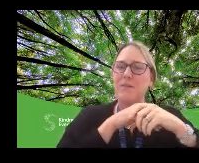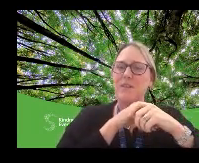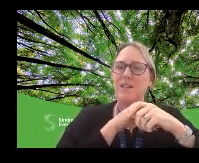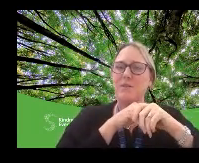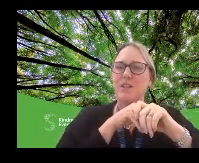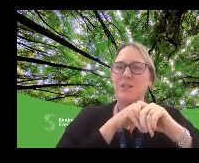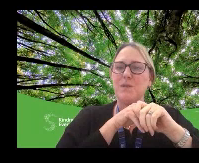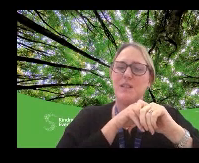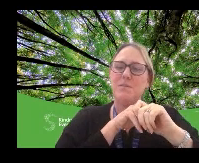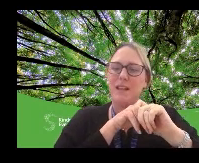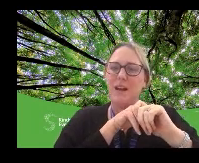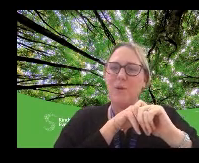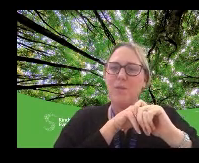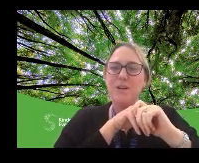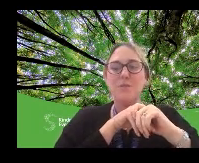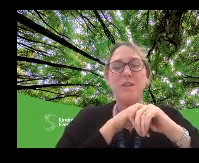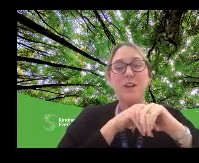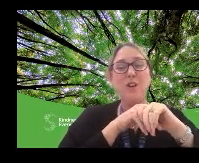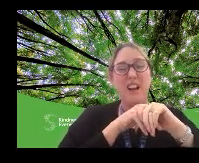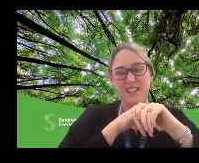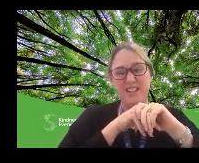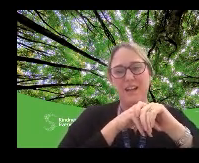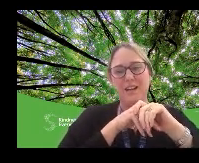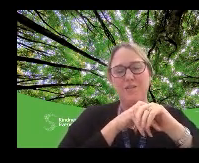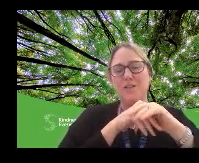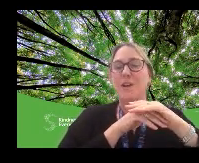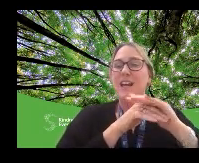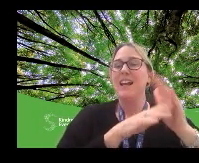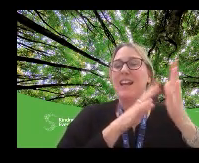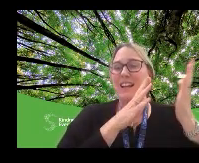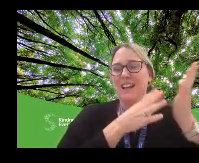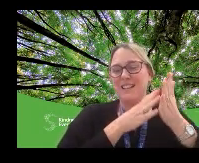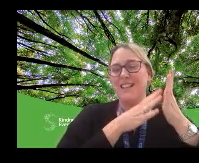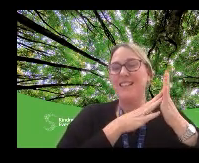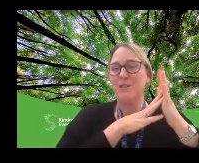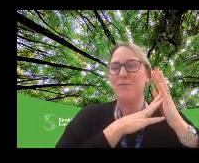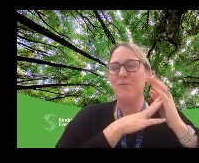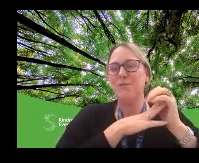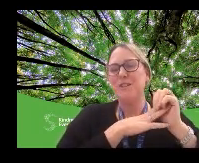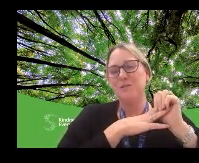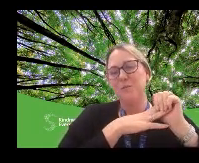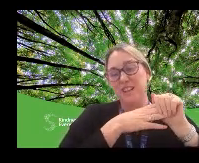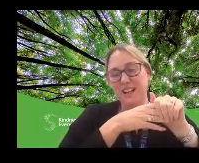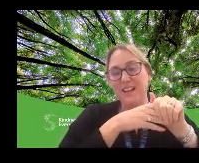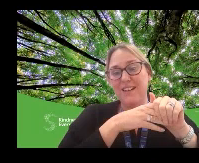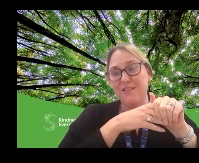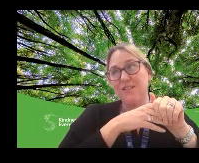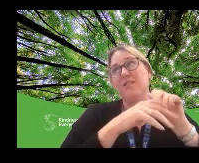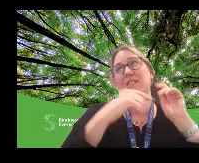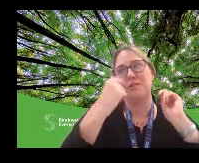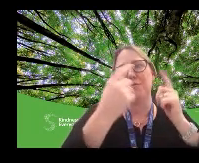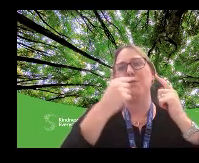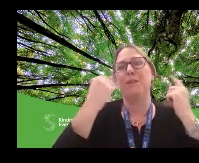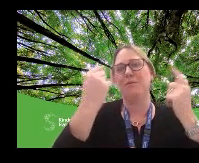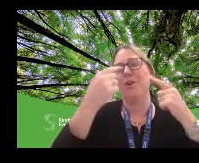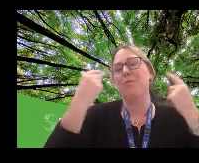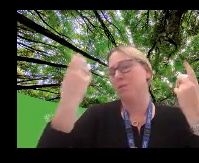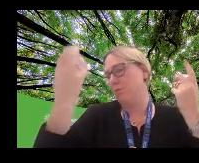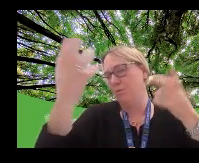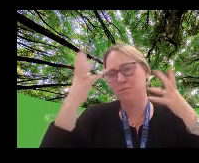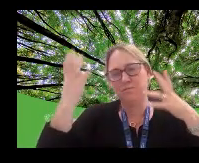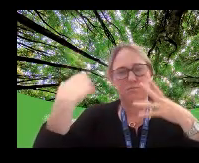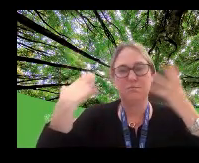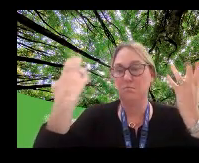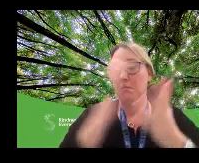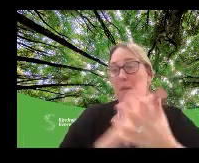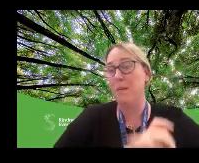we have to make reasonable adjustments to make that work. Because what they're not actually saying no to is an assessment for autism. What they're saying no to is the room, the